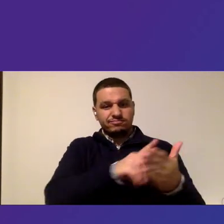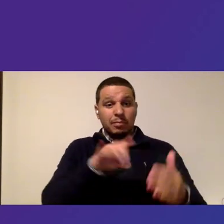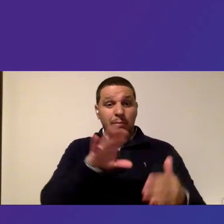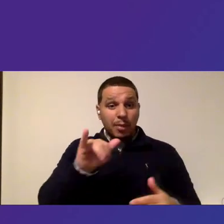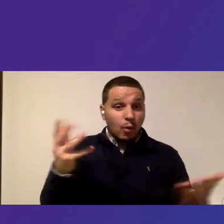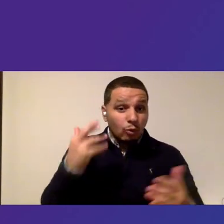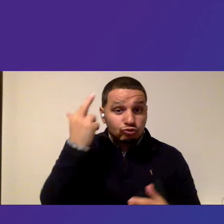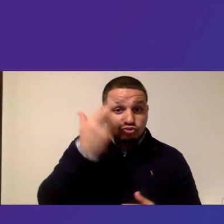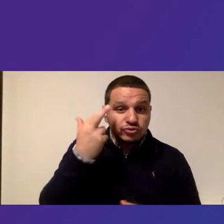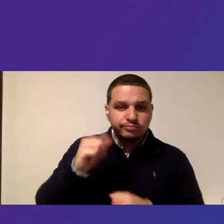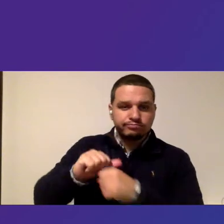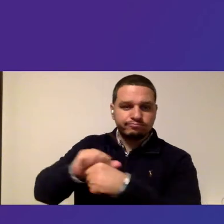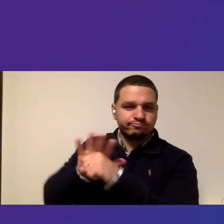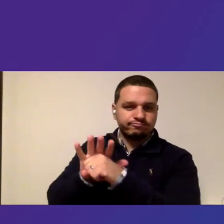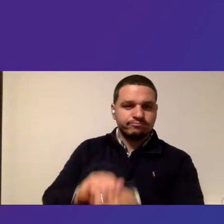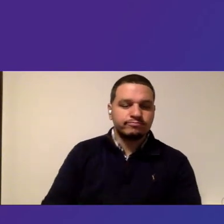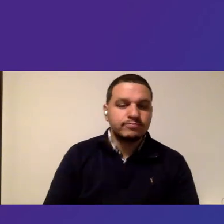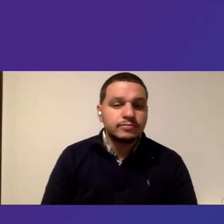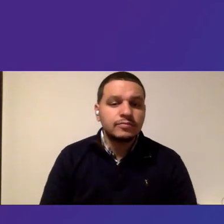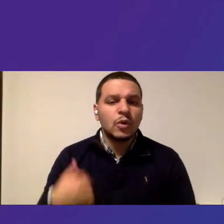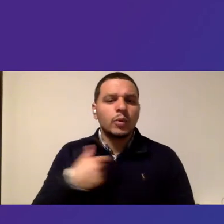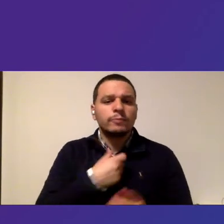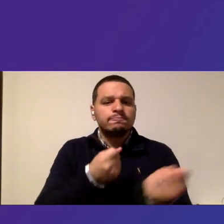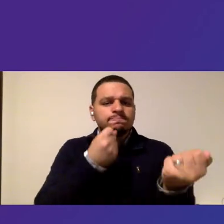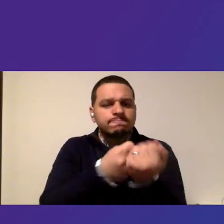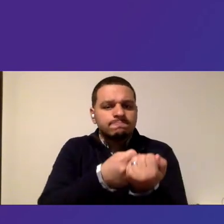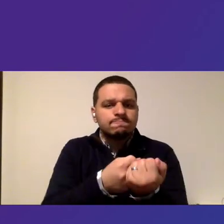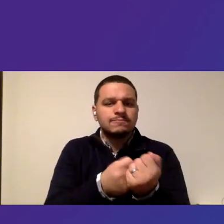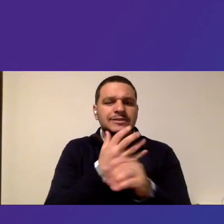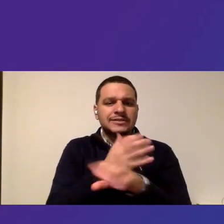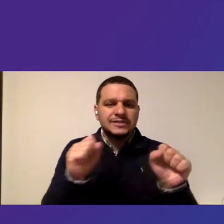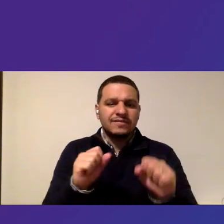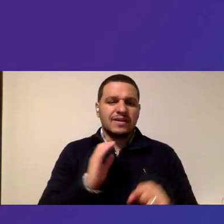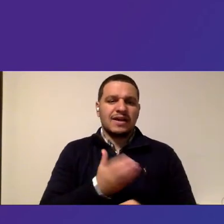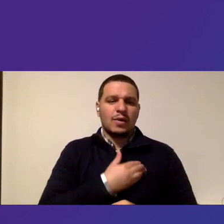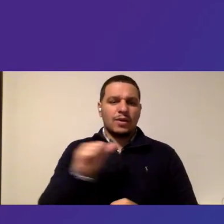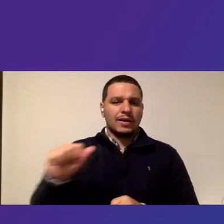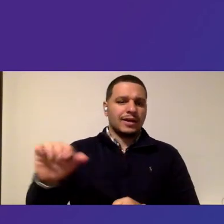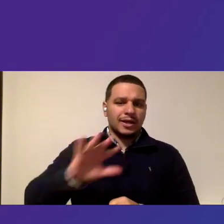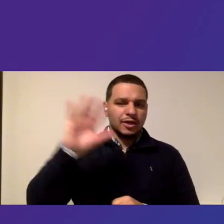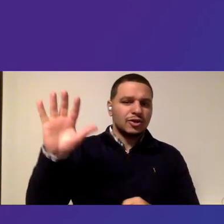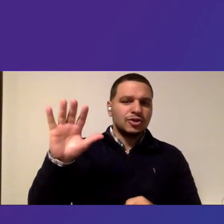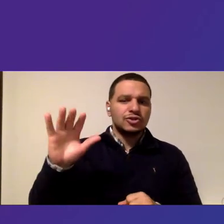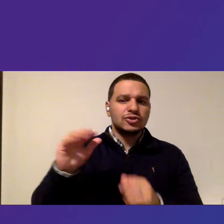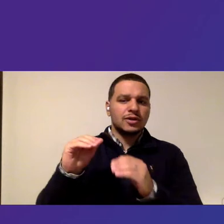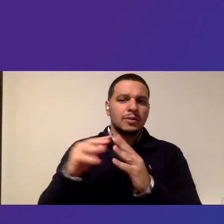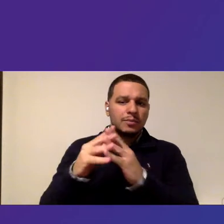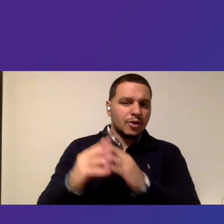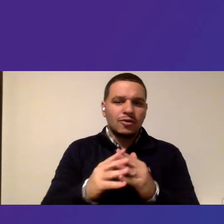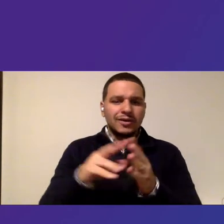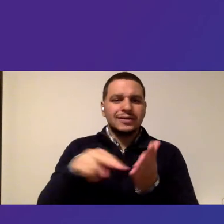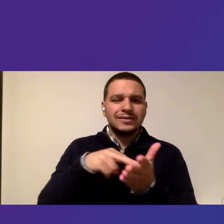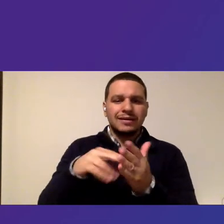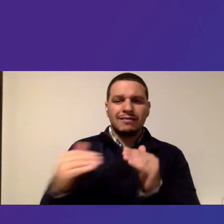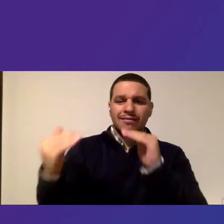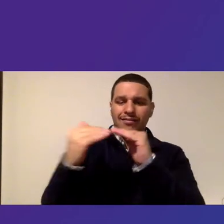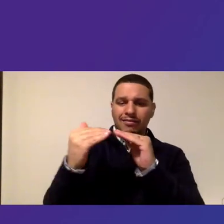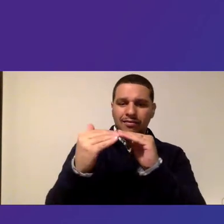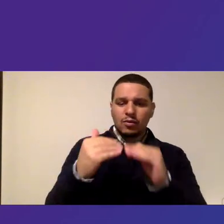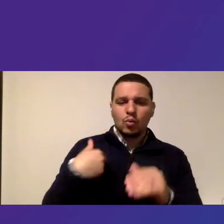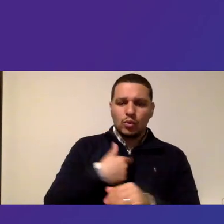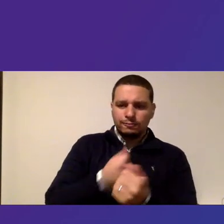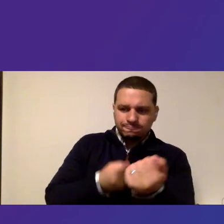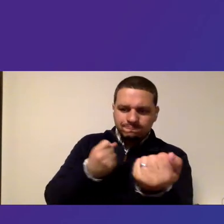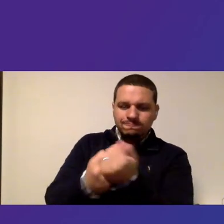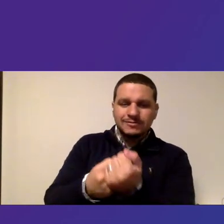COVID-19. We stand firmly in support of the well-being and safety of our Asian American dance colleagues and continue to champion the role that